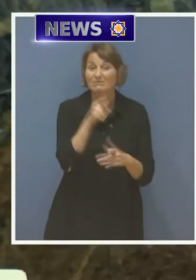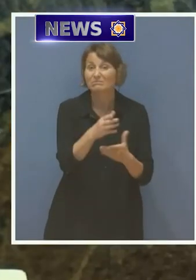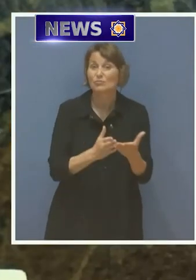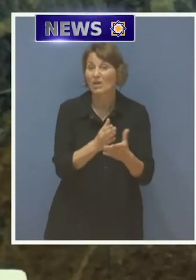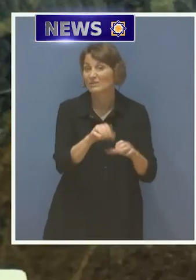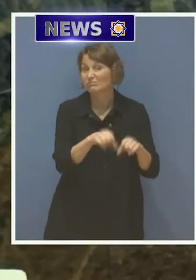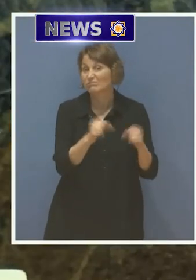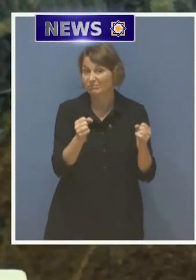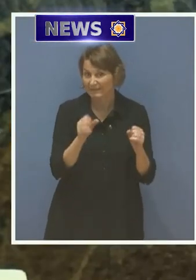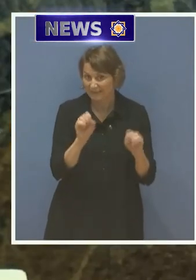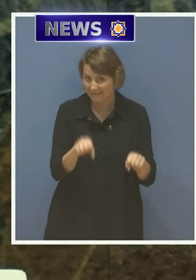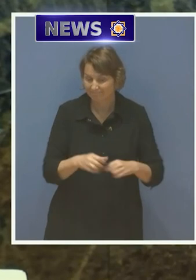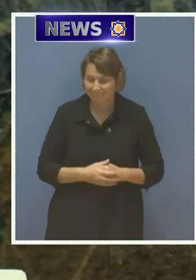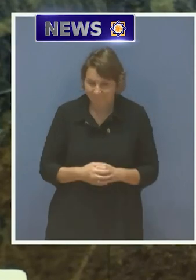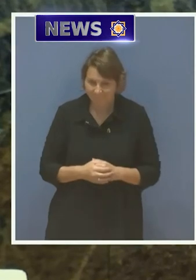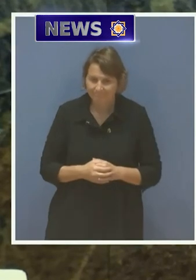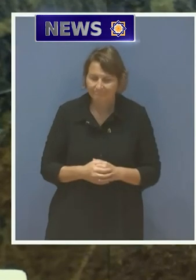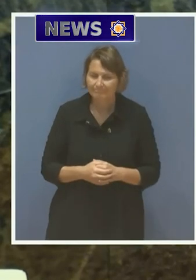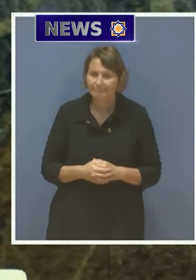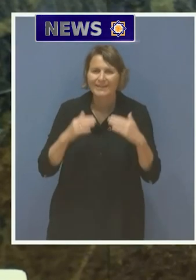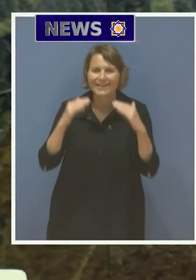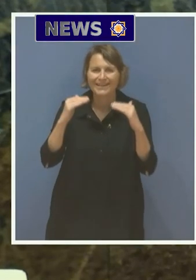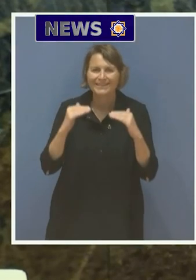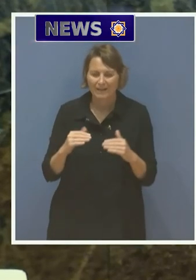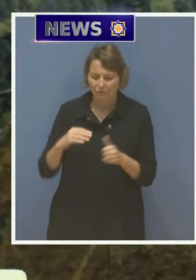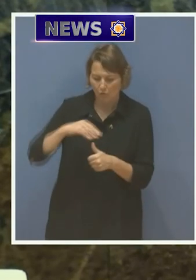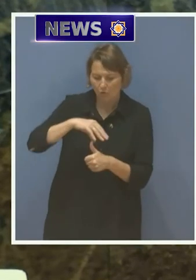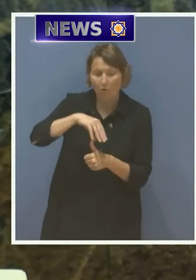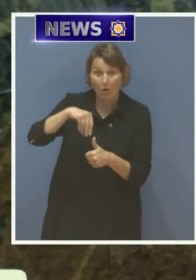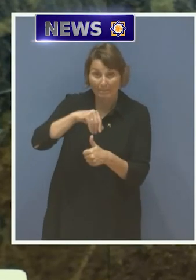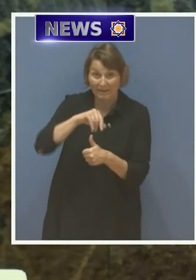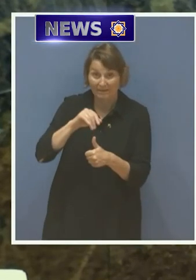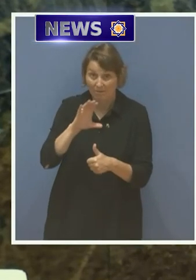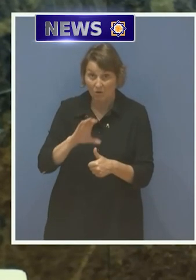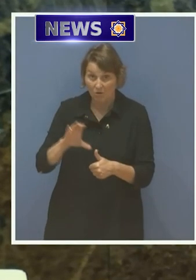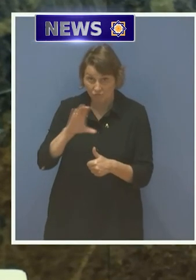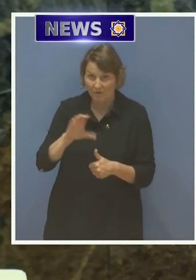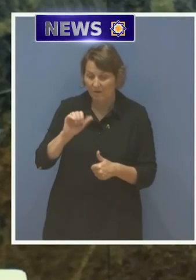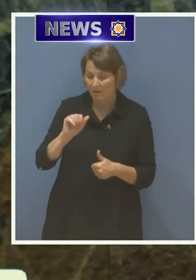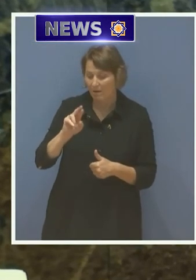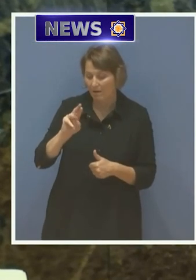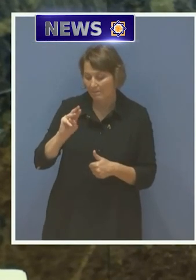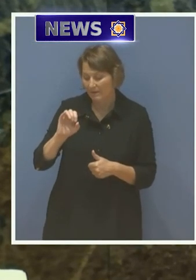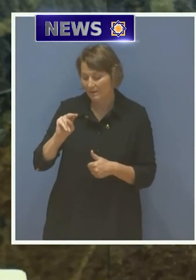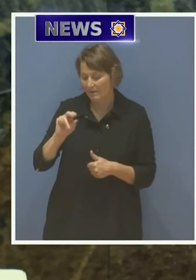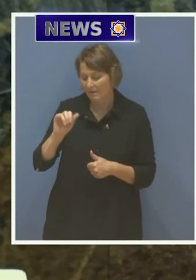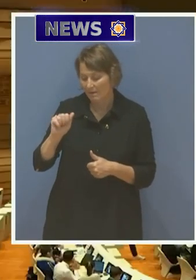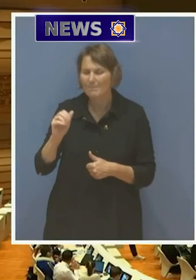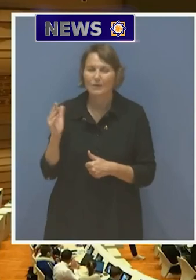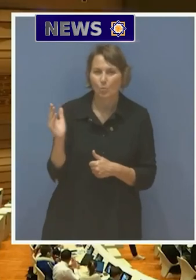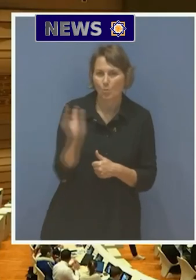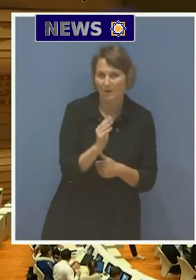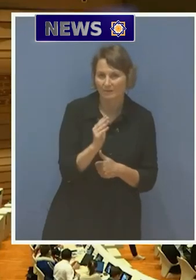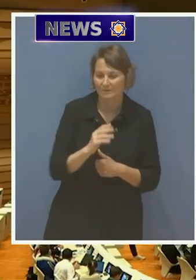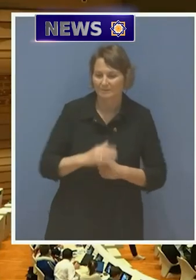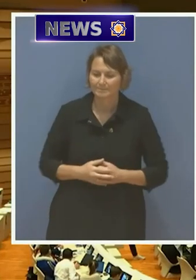gathering of substantial evidence, and a deep understanding of ethnic cleansing, genocide, and international human rights law. Mr. Armenag Aprahamian's application aims